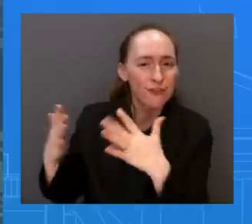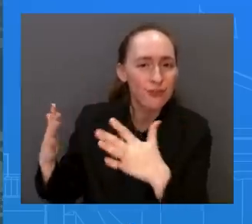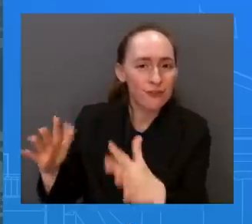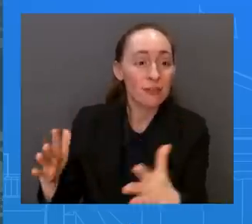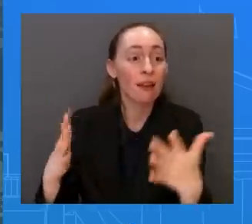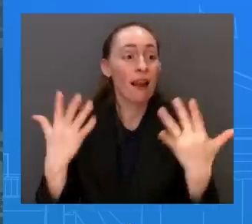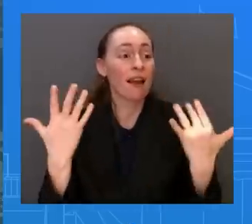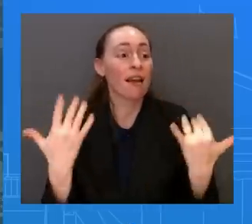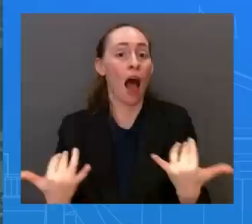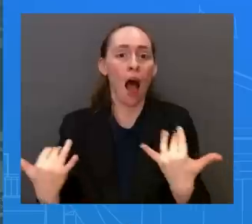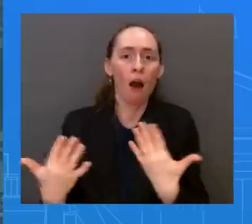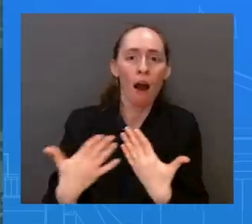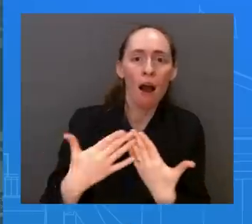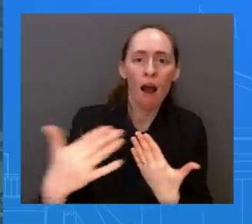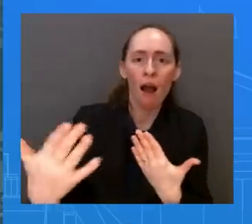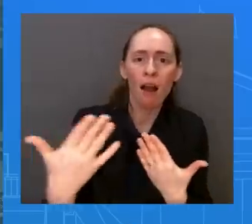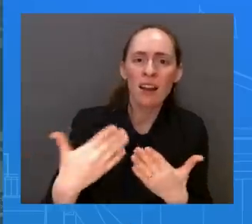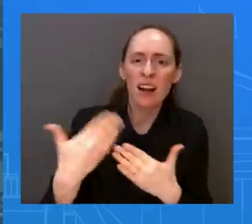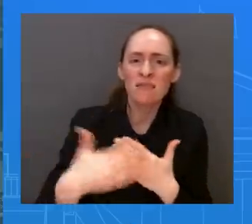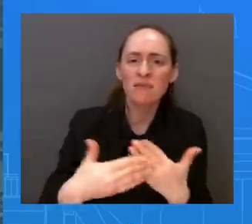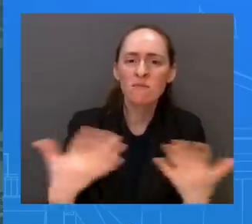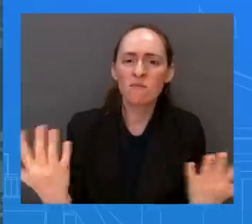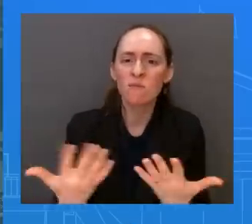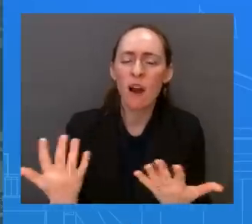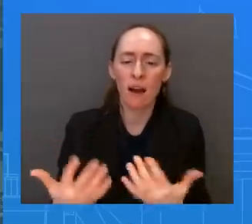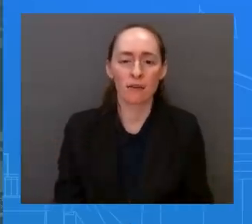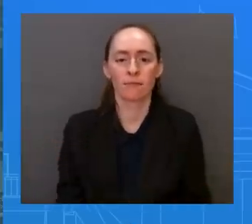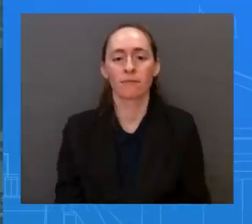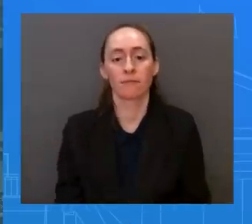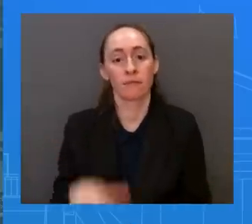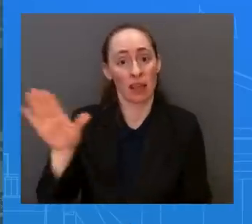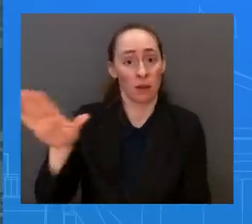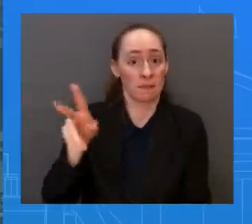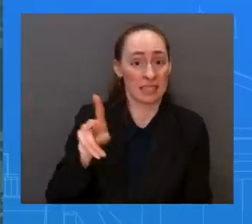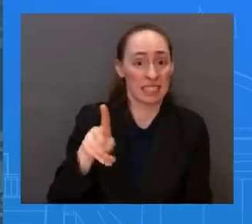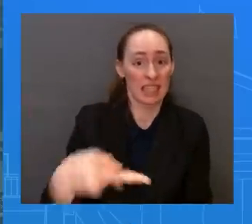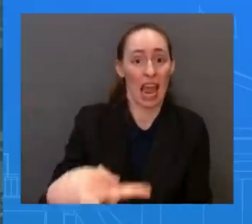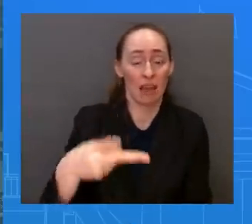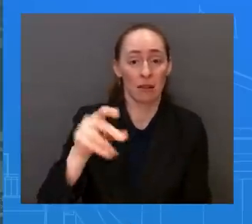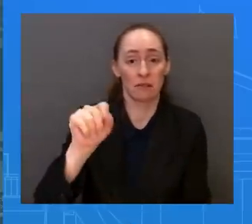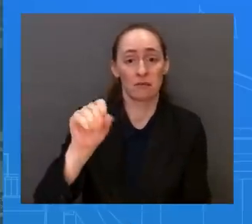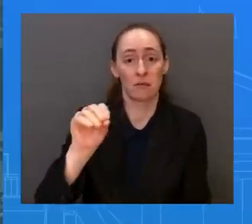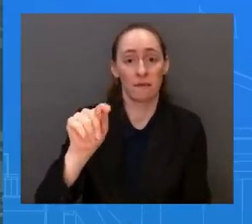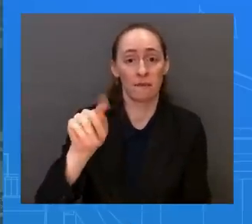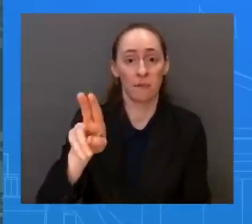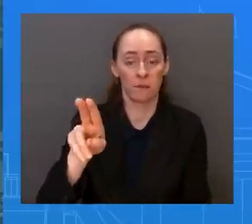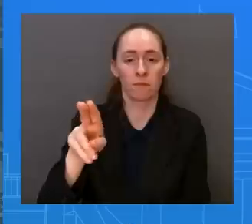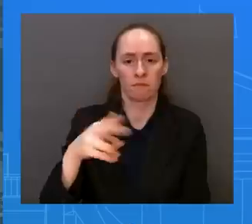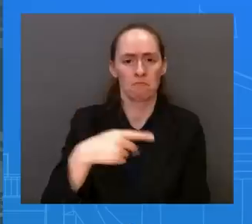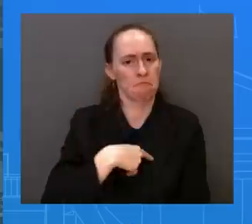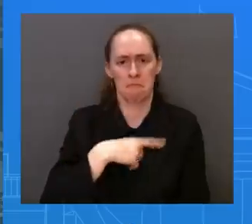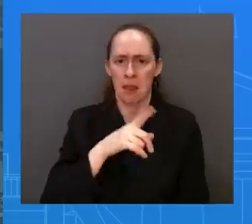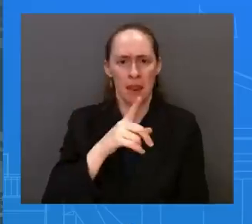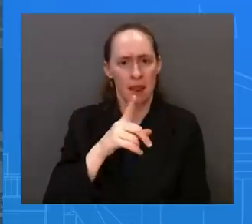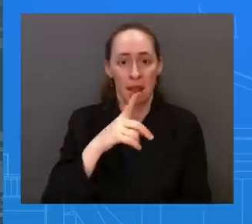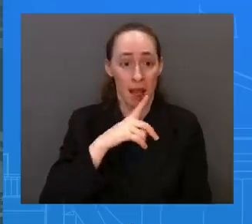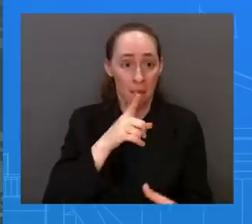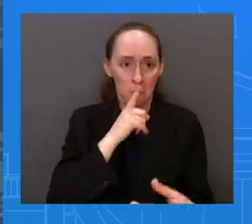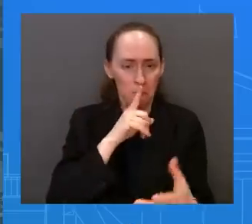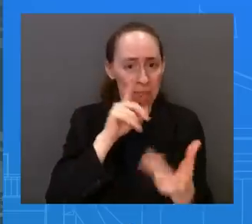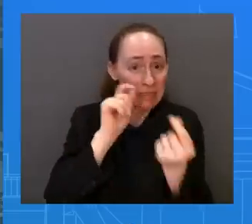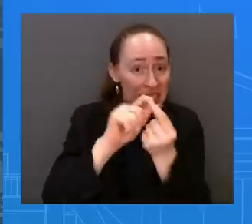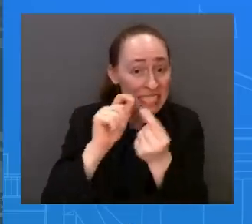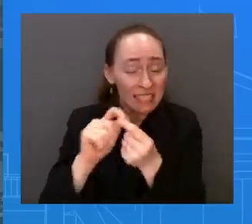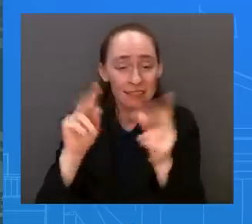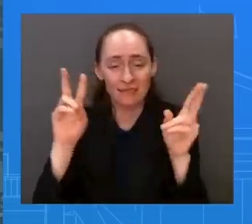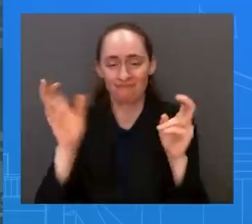State of the Union speech. Certainly not going to get into issues and get ahead of the president. But